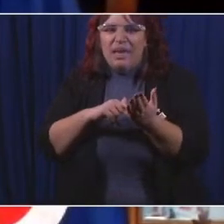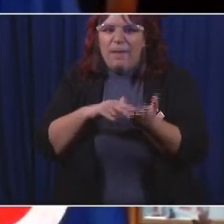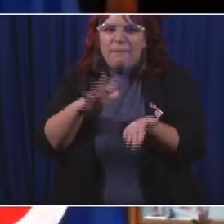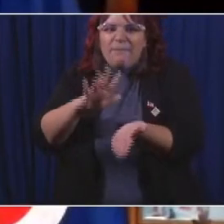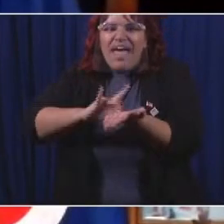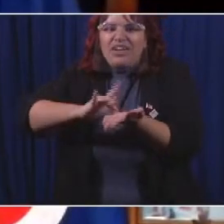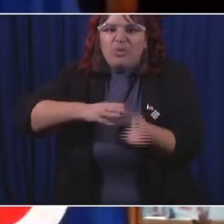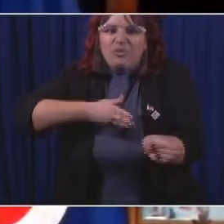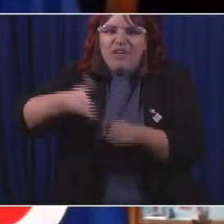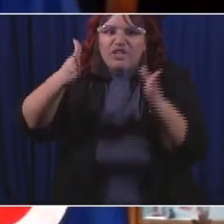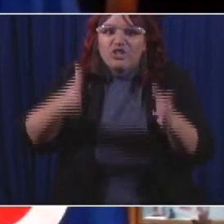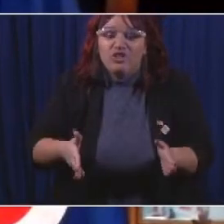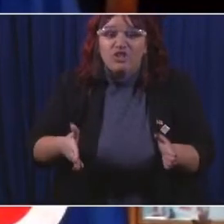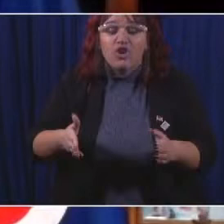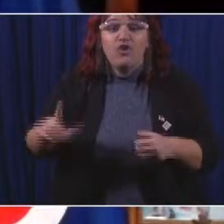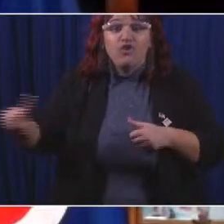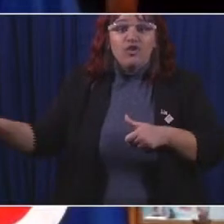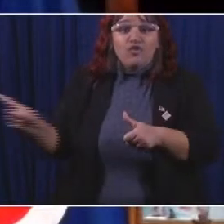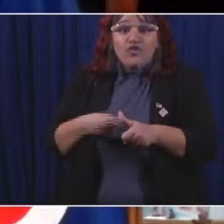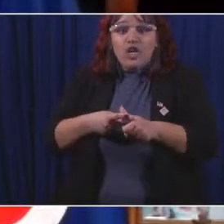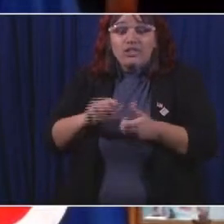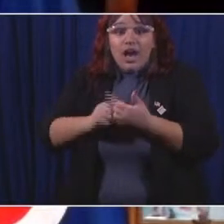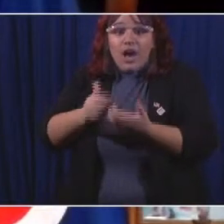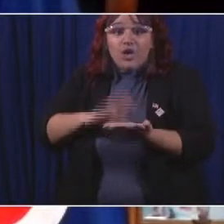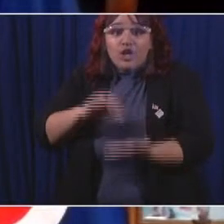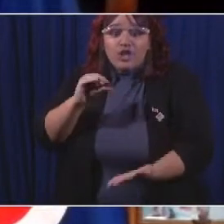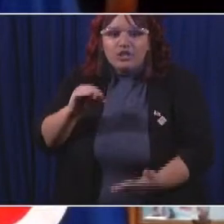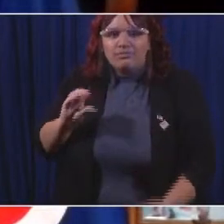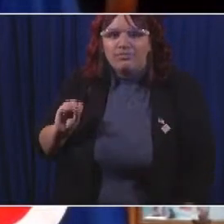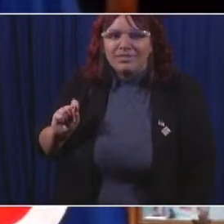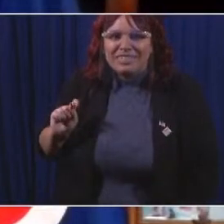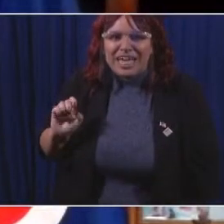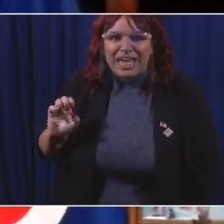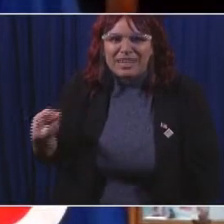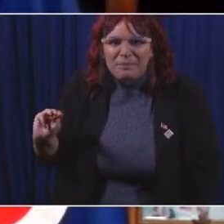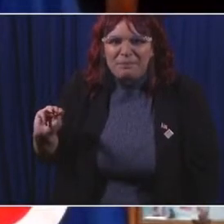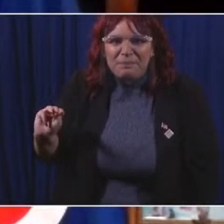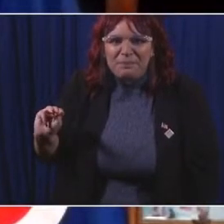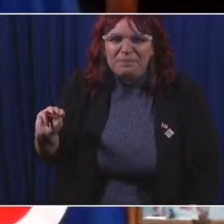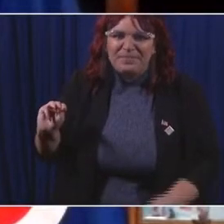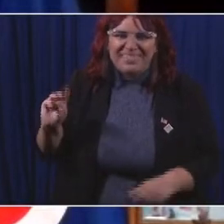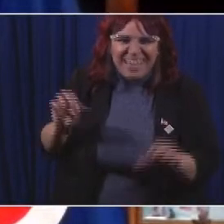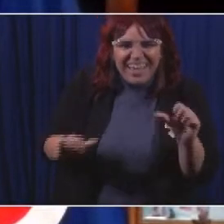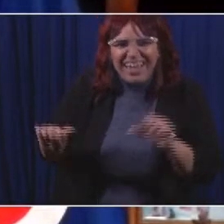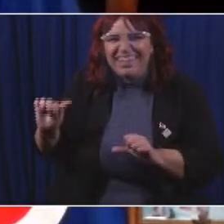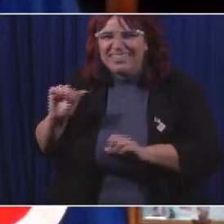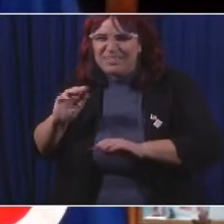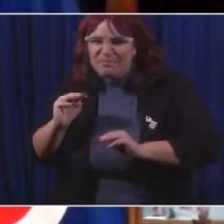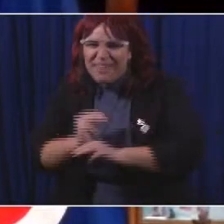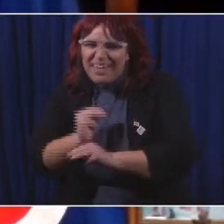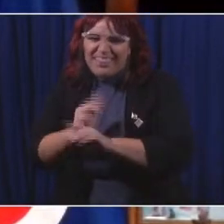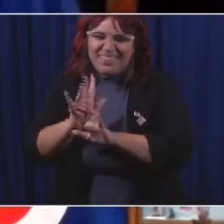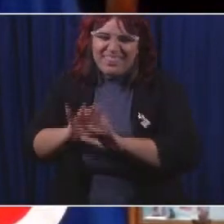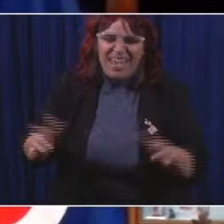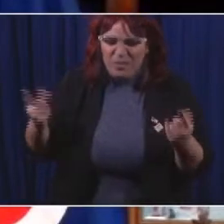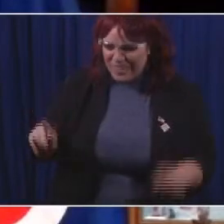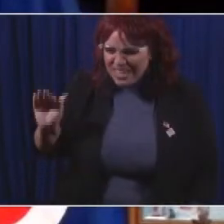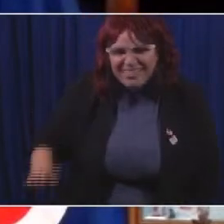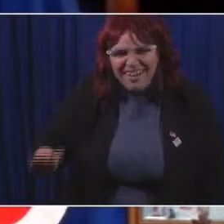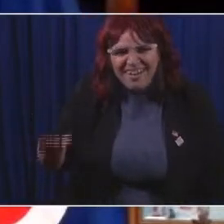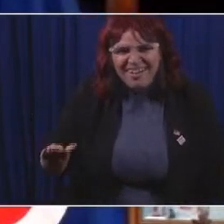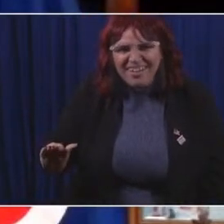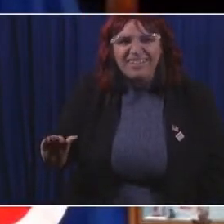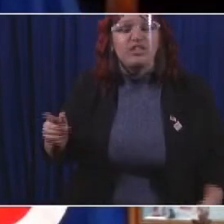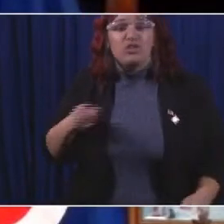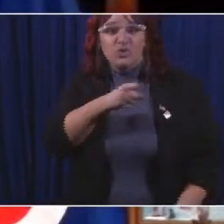can develop this next generation to even be better than those who've come before us. So take advantage of all those resources we have for young people in Ohio through the STEM